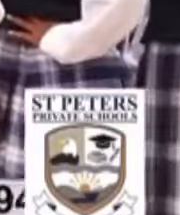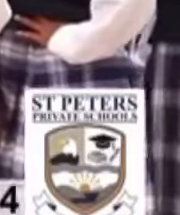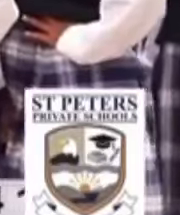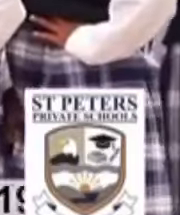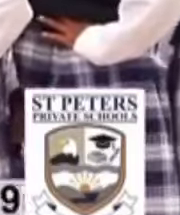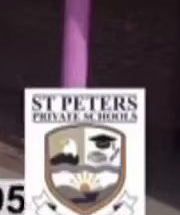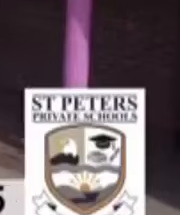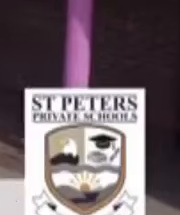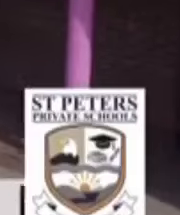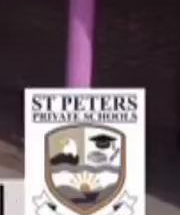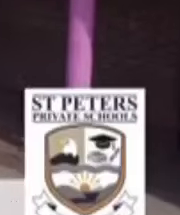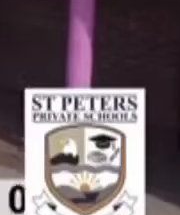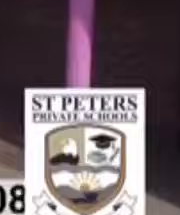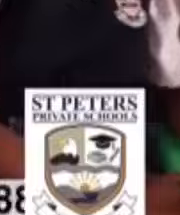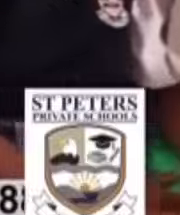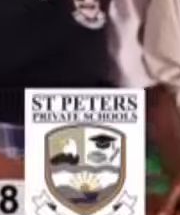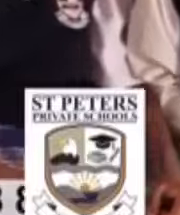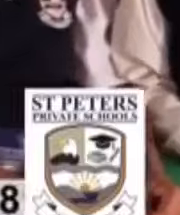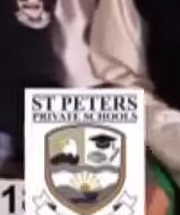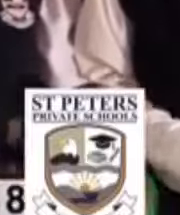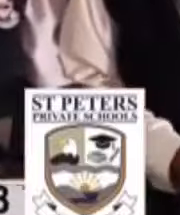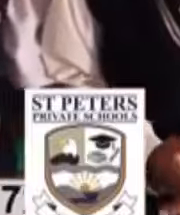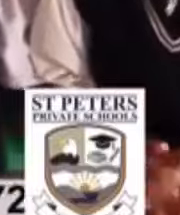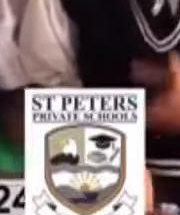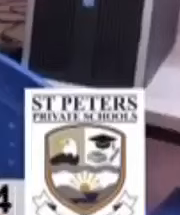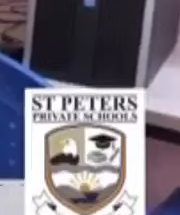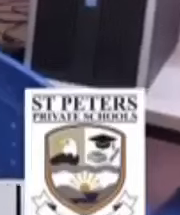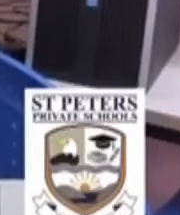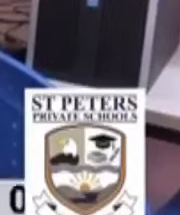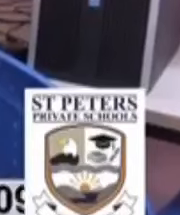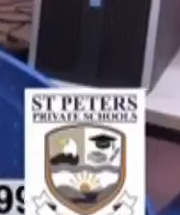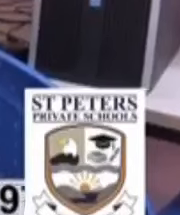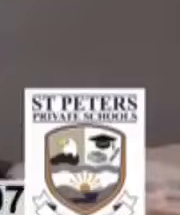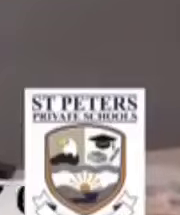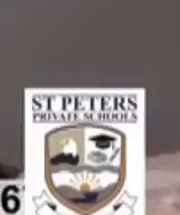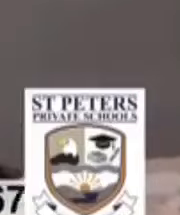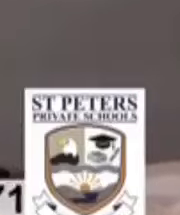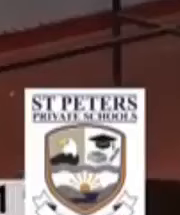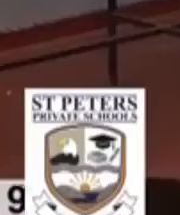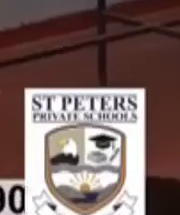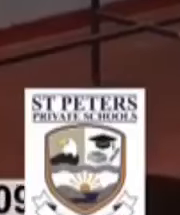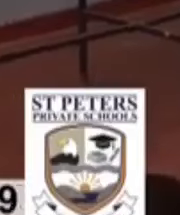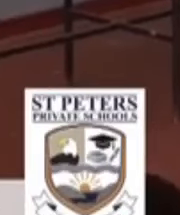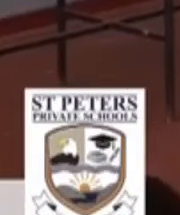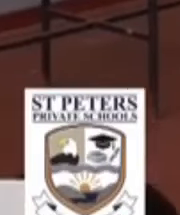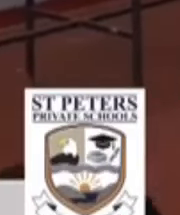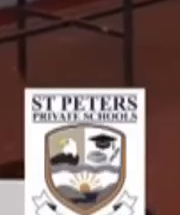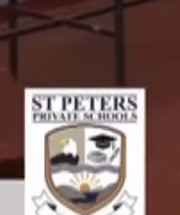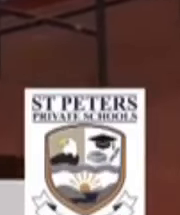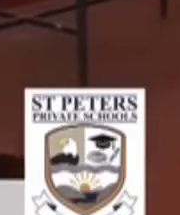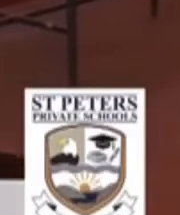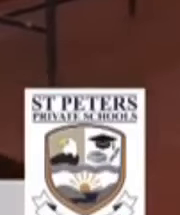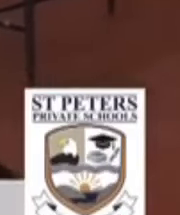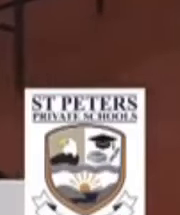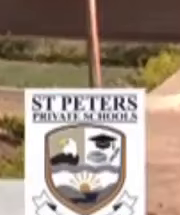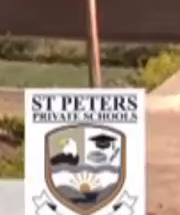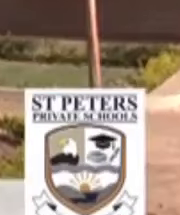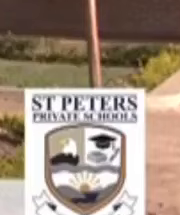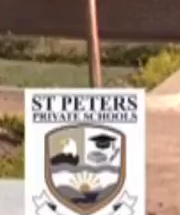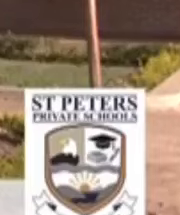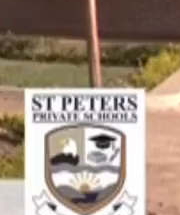disposal. Science and technology are crucial in today's world. We have audio visual learning